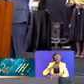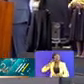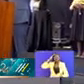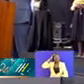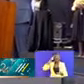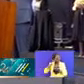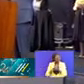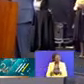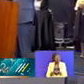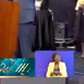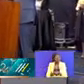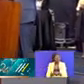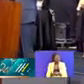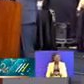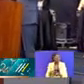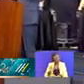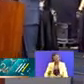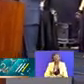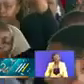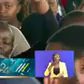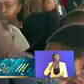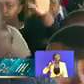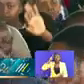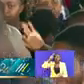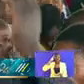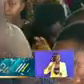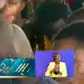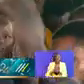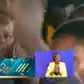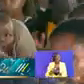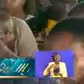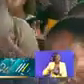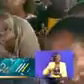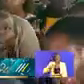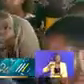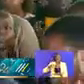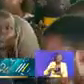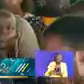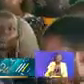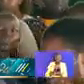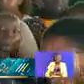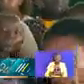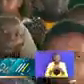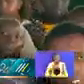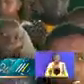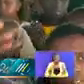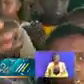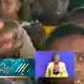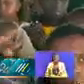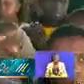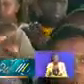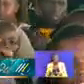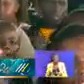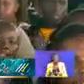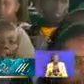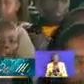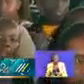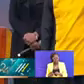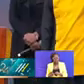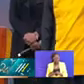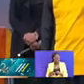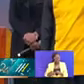to believe I want to believe this is not a coincidence this is not a